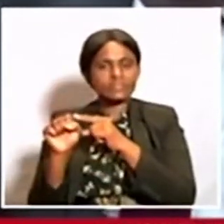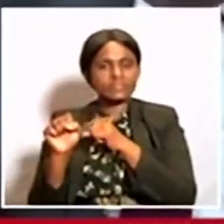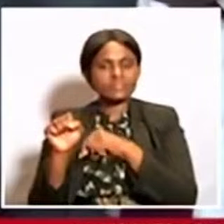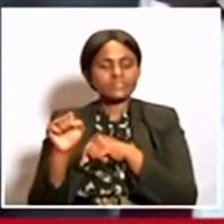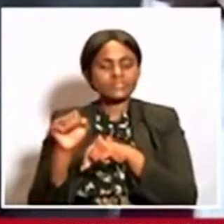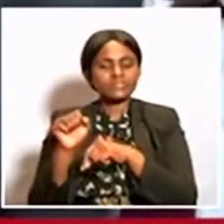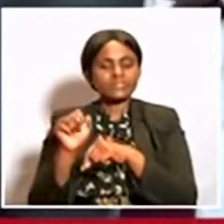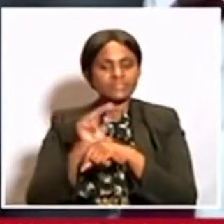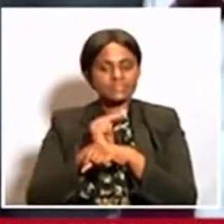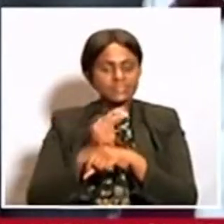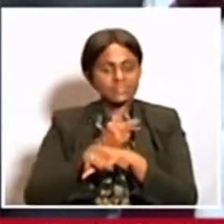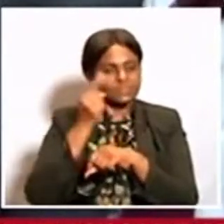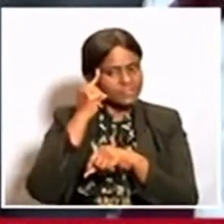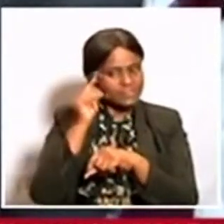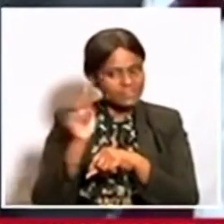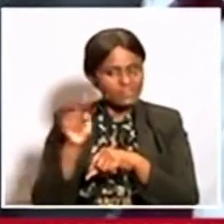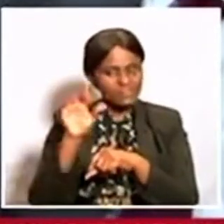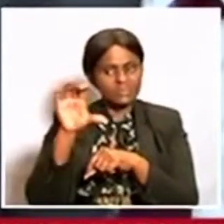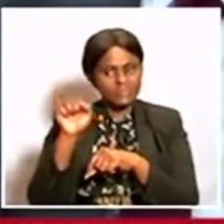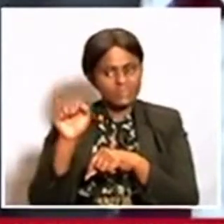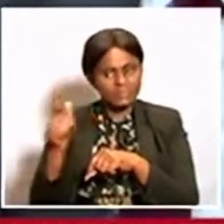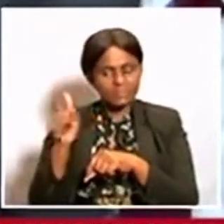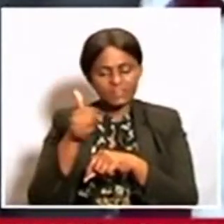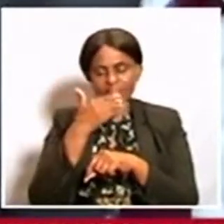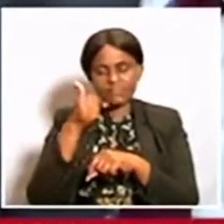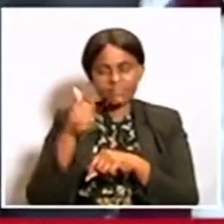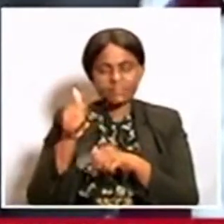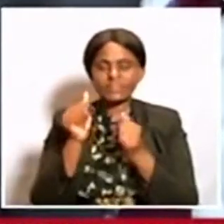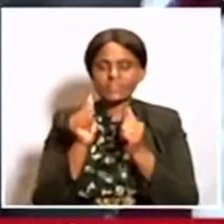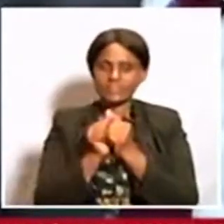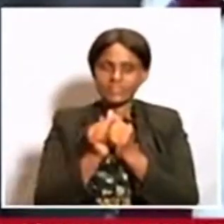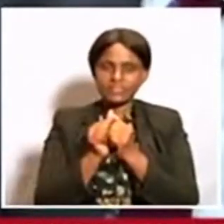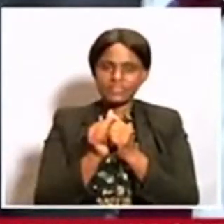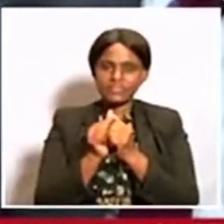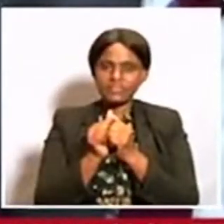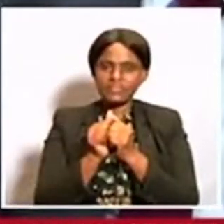think the Council Secretary has to take it up with